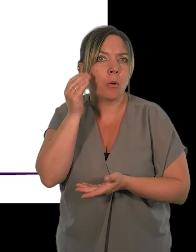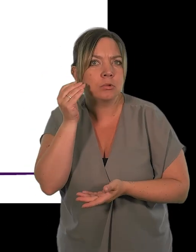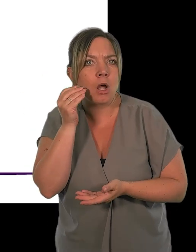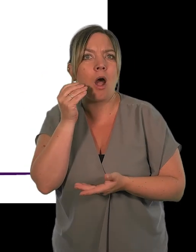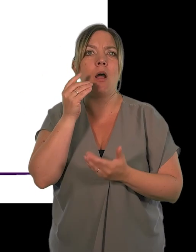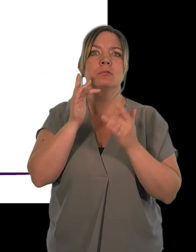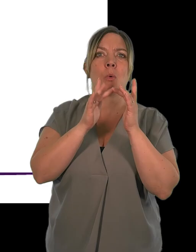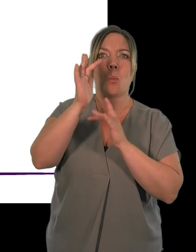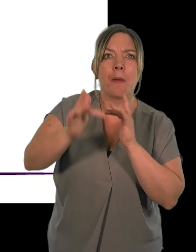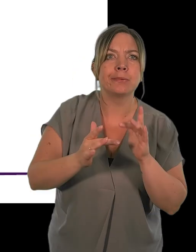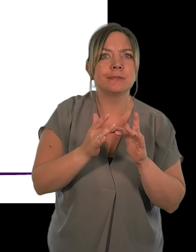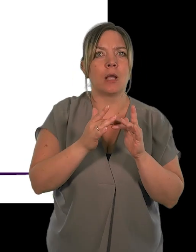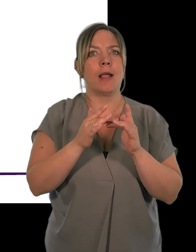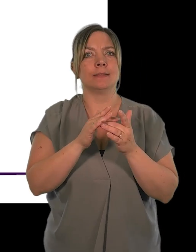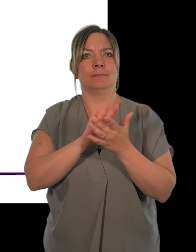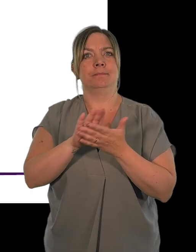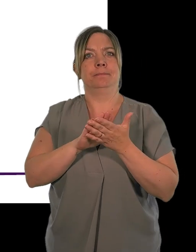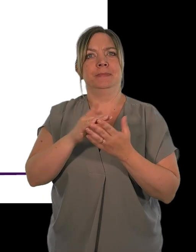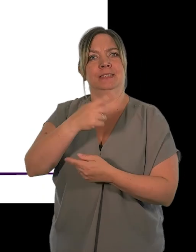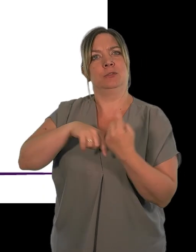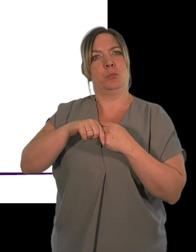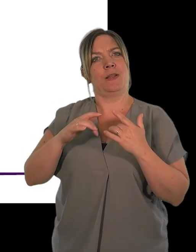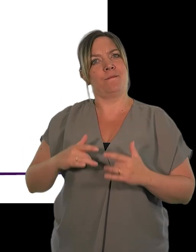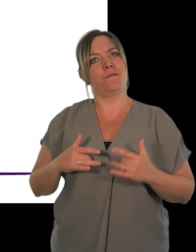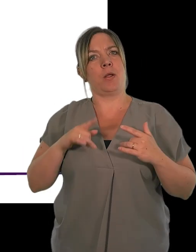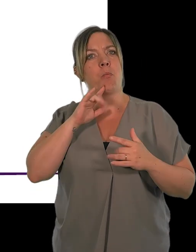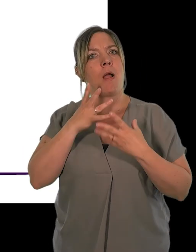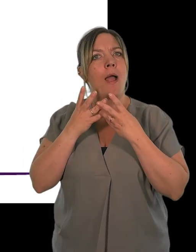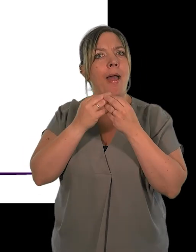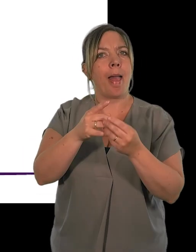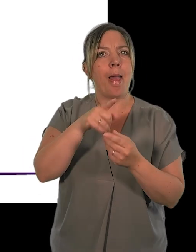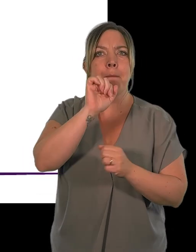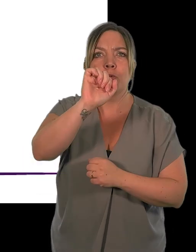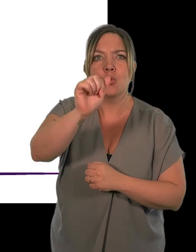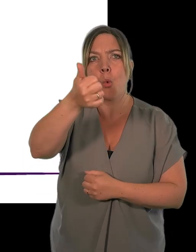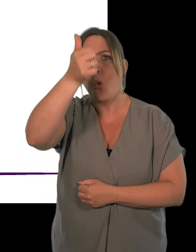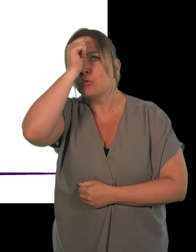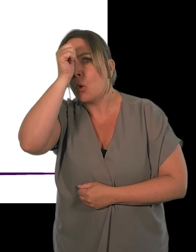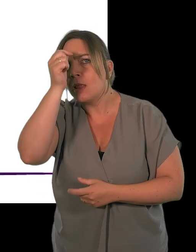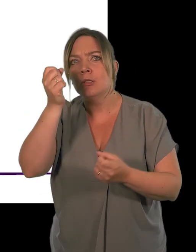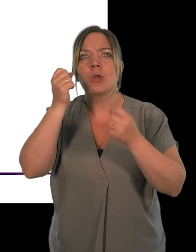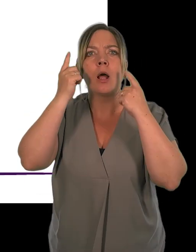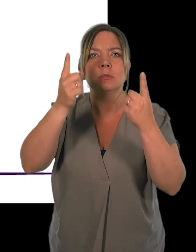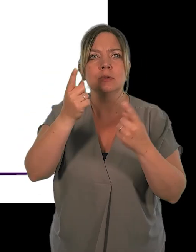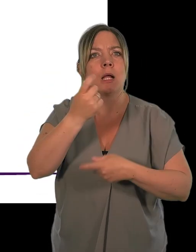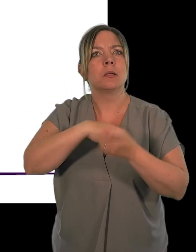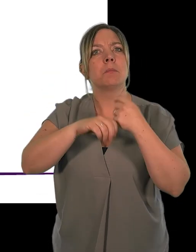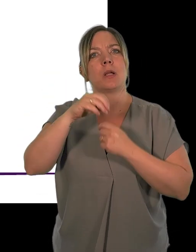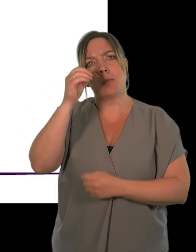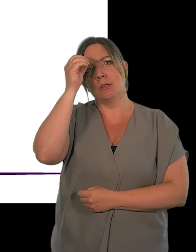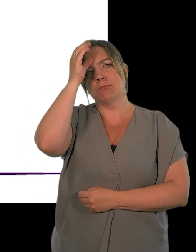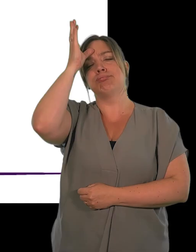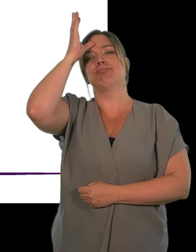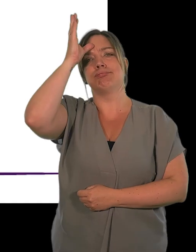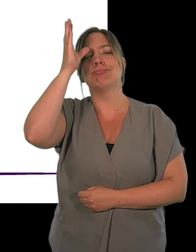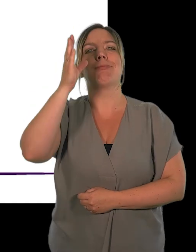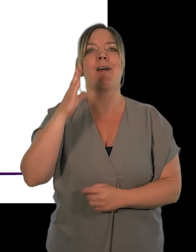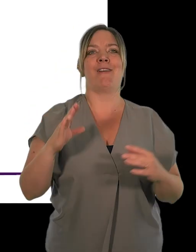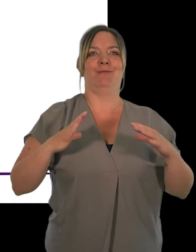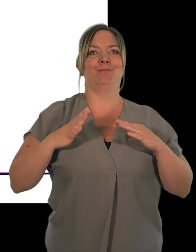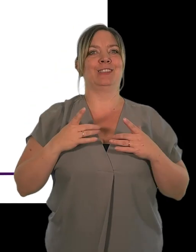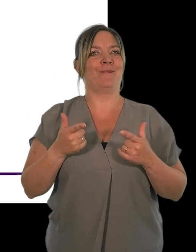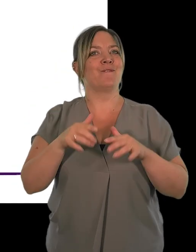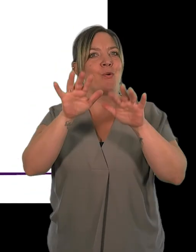required to complete your assessment. Please use the indicative textbooks, as these will give you coverage of the